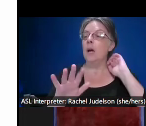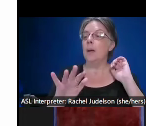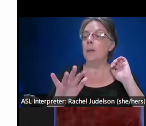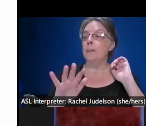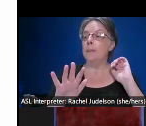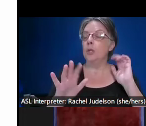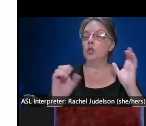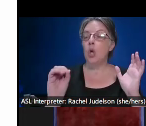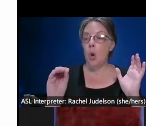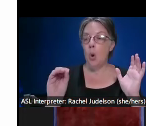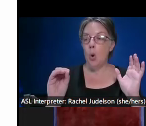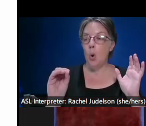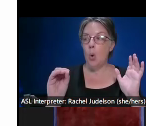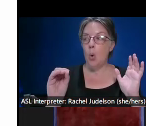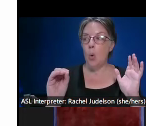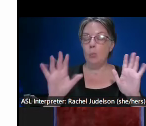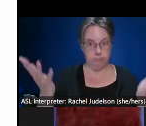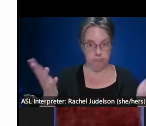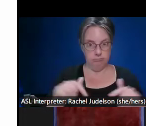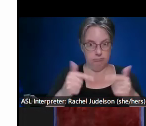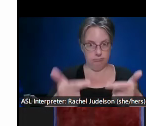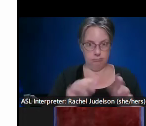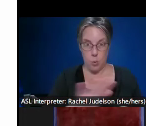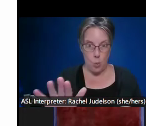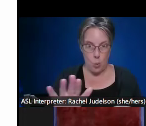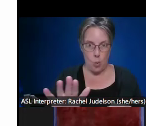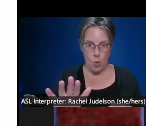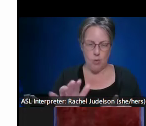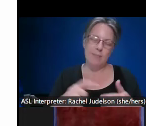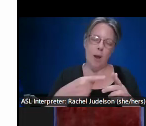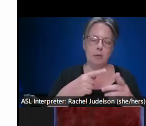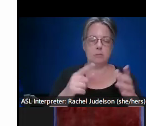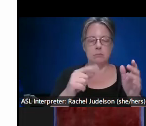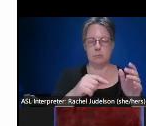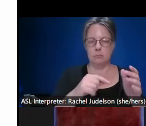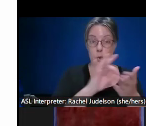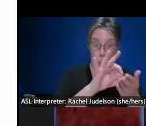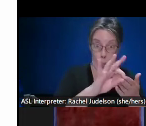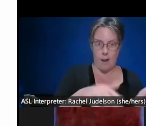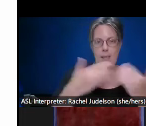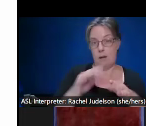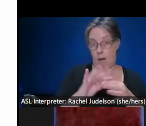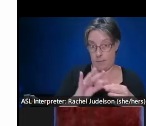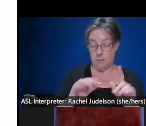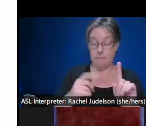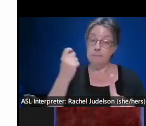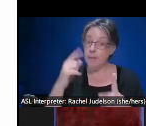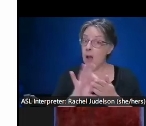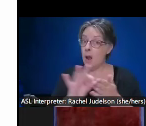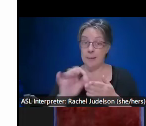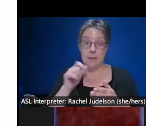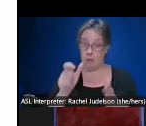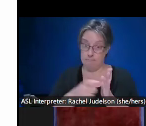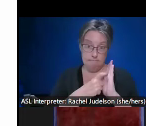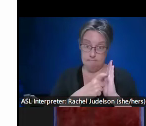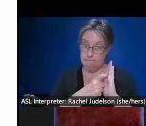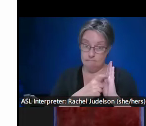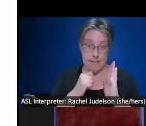Okay. So as for your comments, um, so comments are not obligatory, but they are very, very helpful.